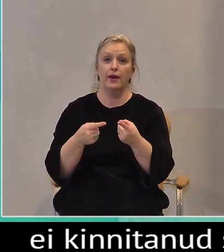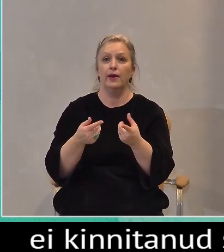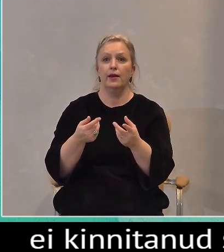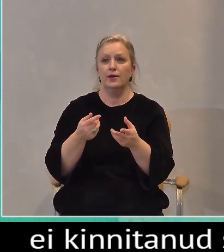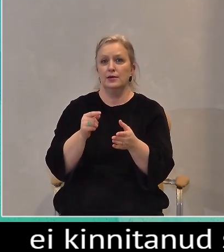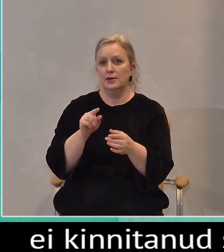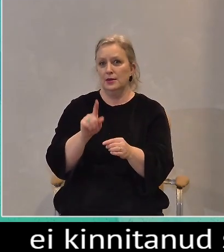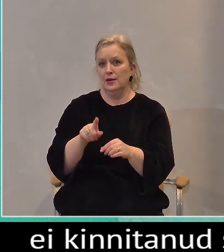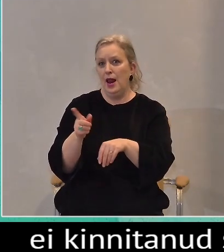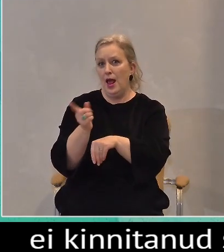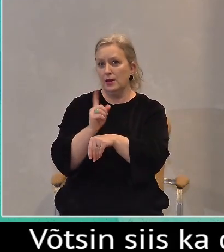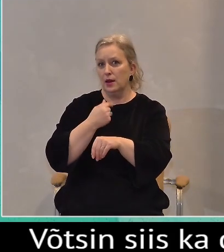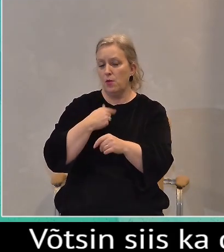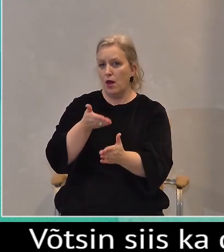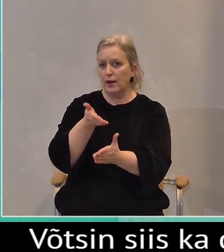negative.